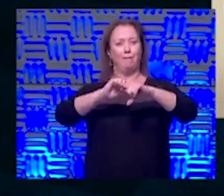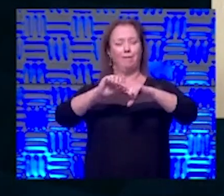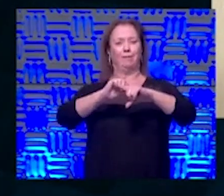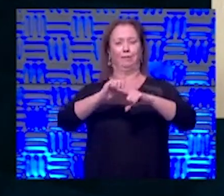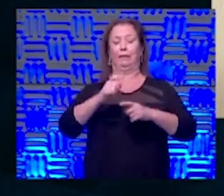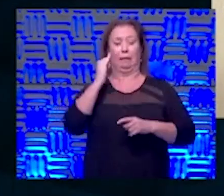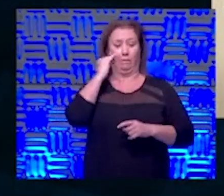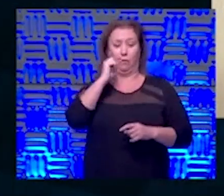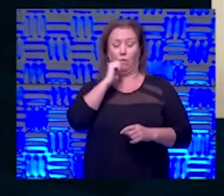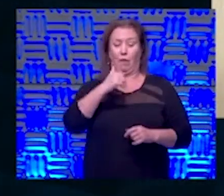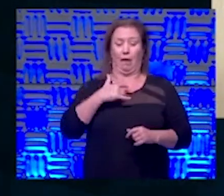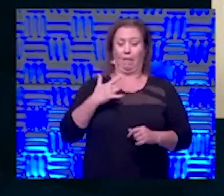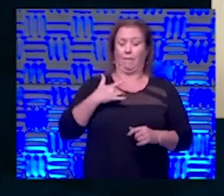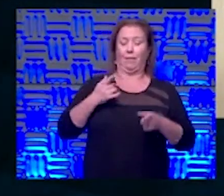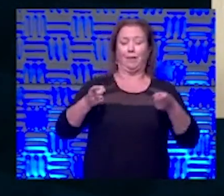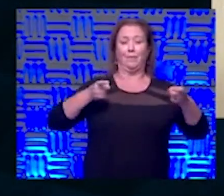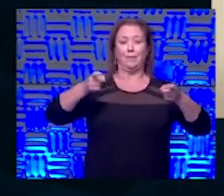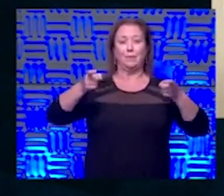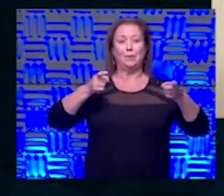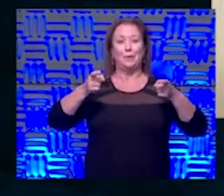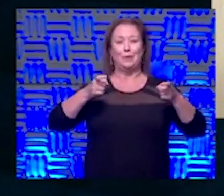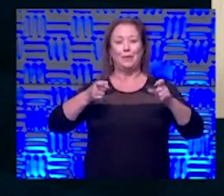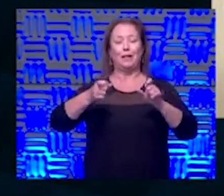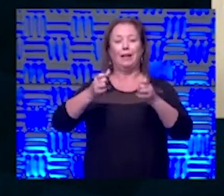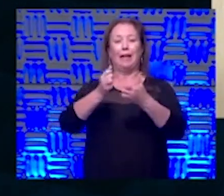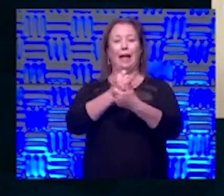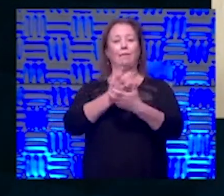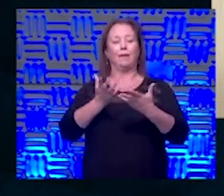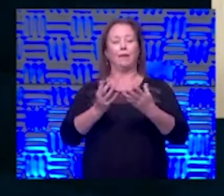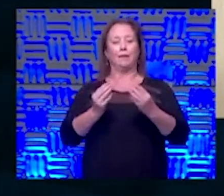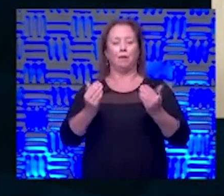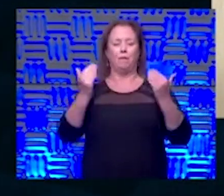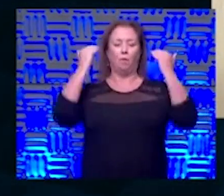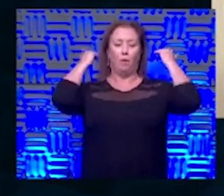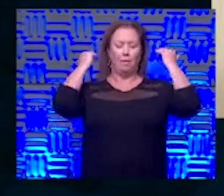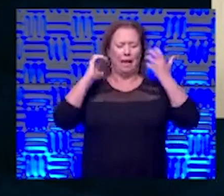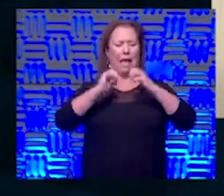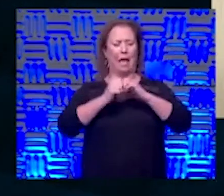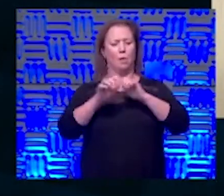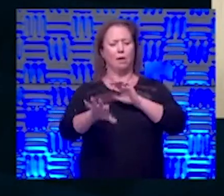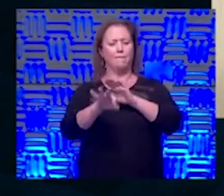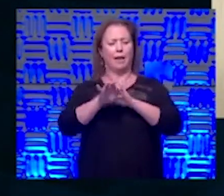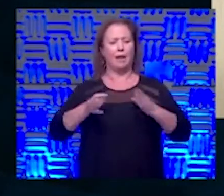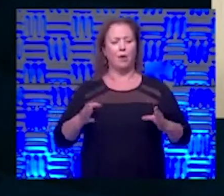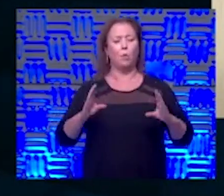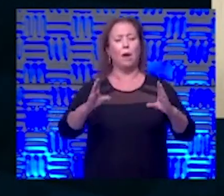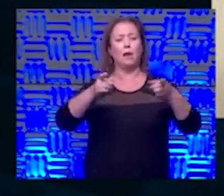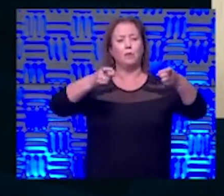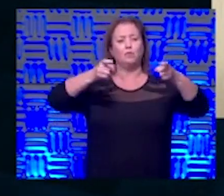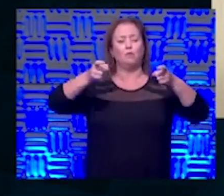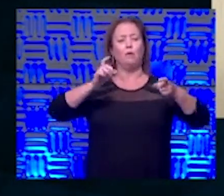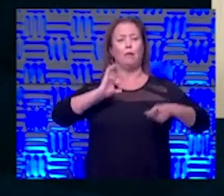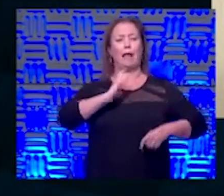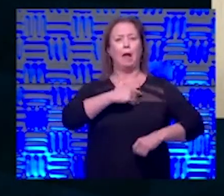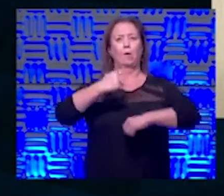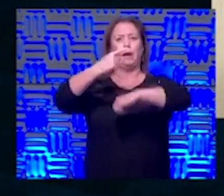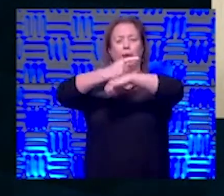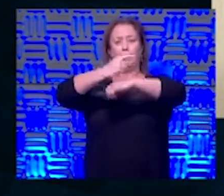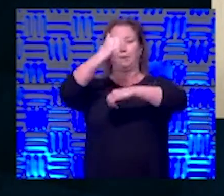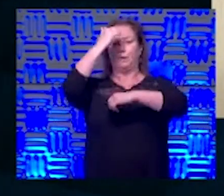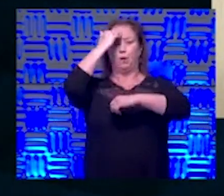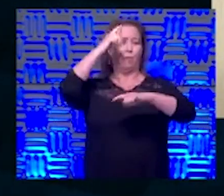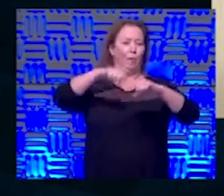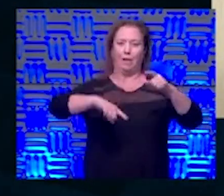we don't have a sense of control, everything is that much more overwhelming. So how can we find ways to find some control in our day? Knowing that we can't